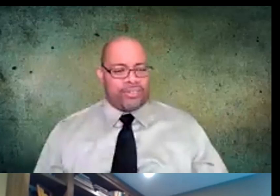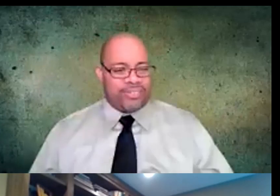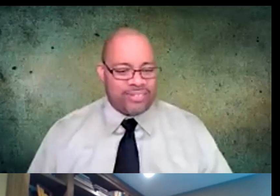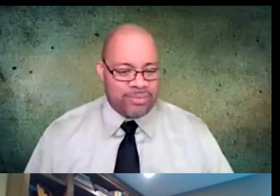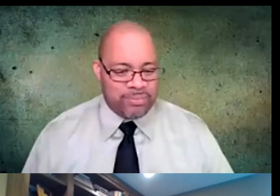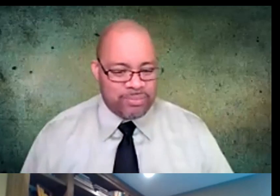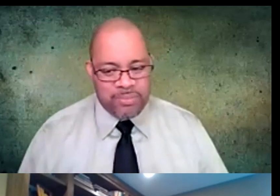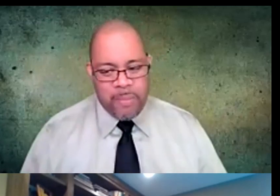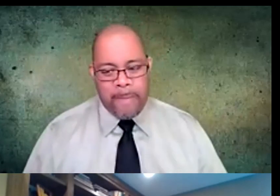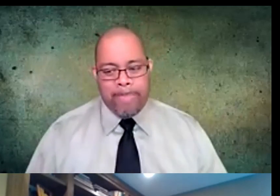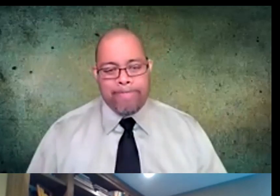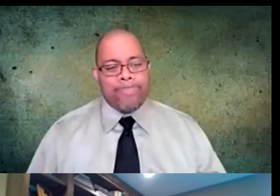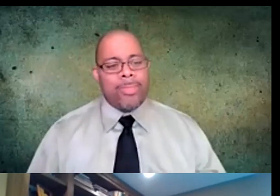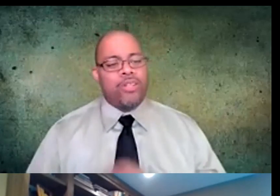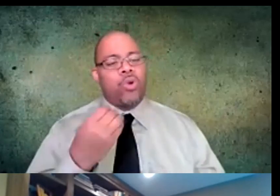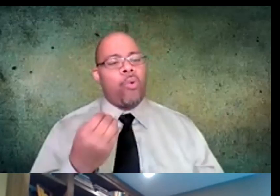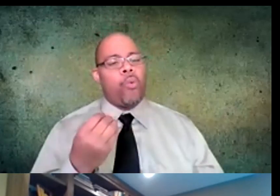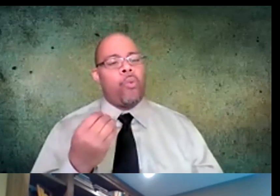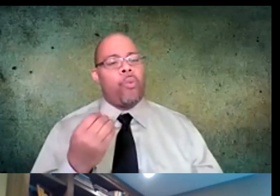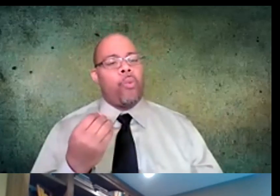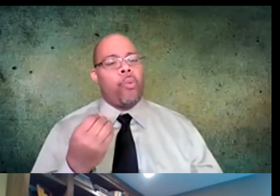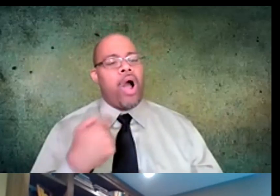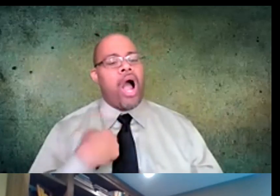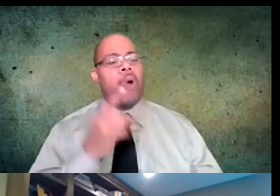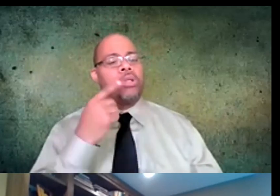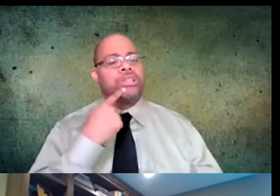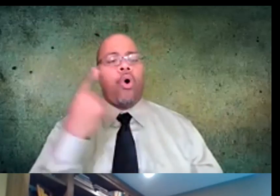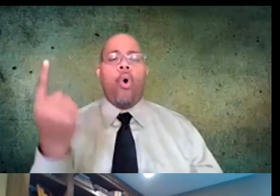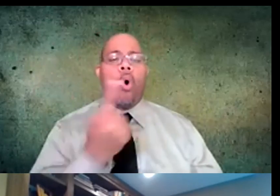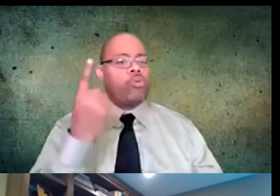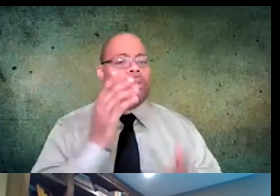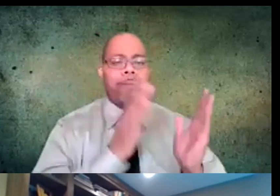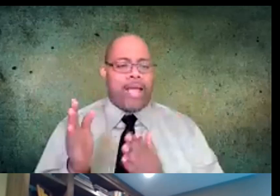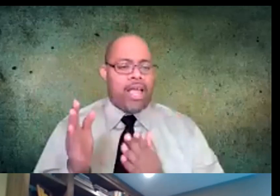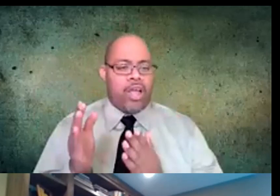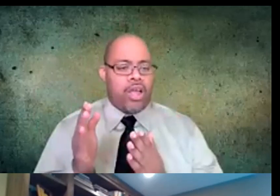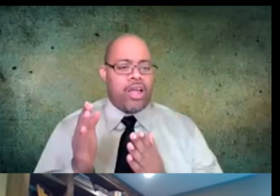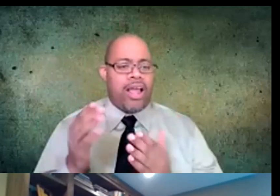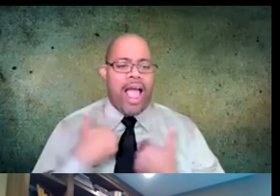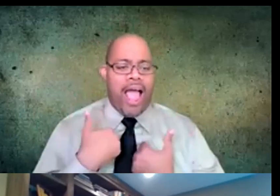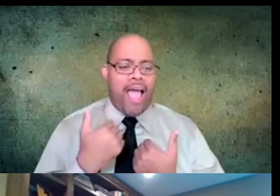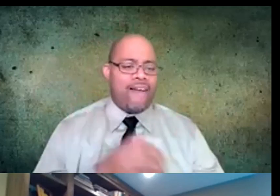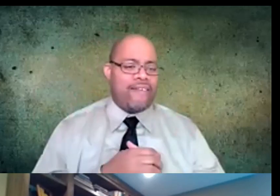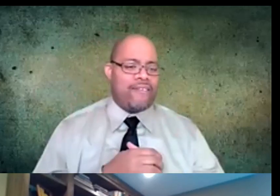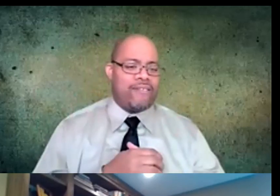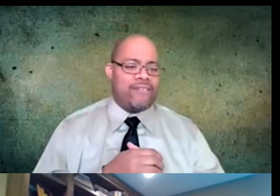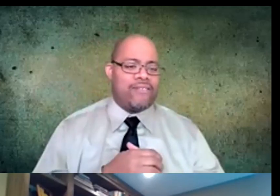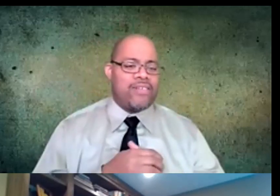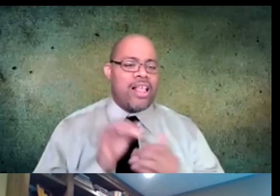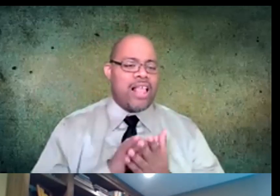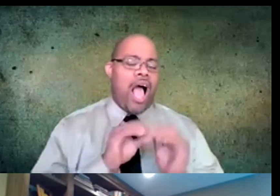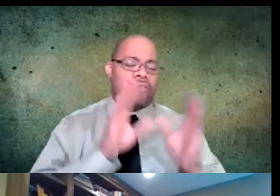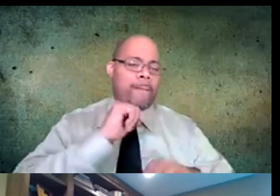out. Right? So I would say always prepare to have, and this is obviously